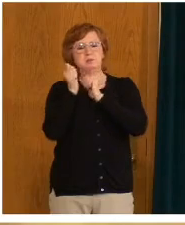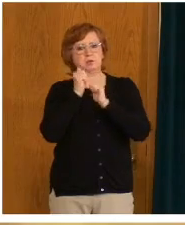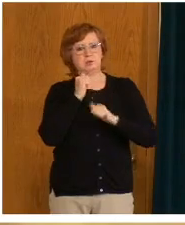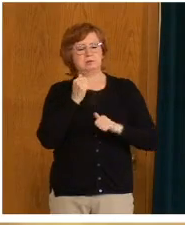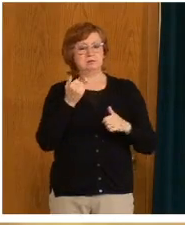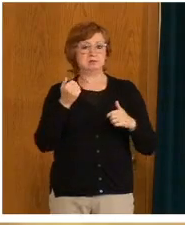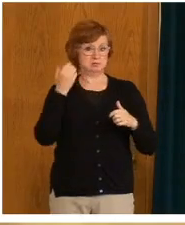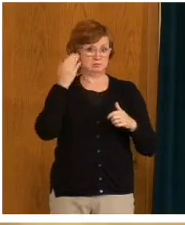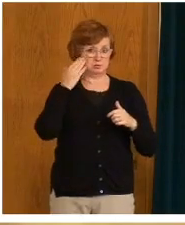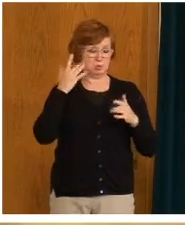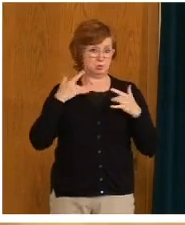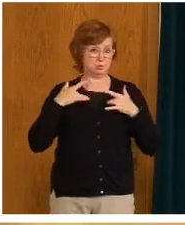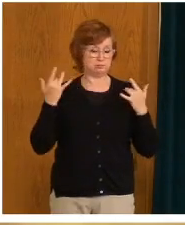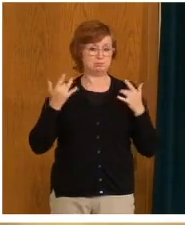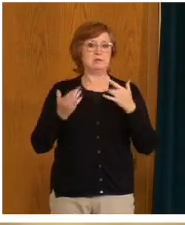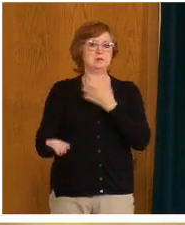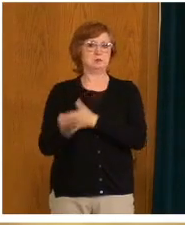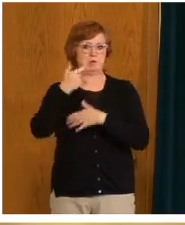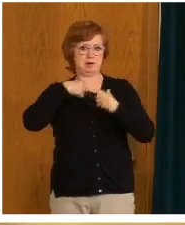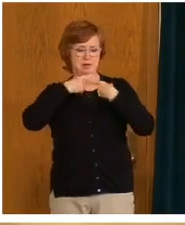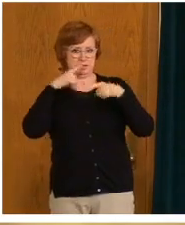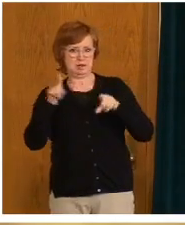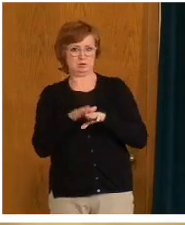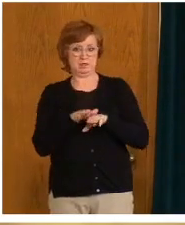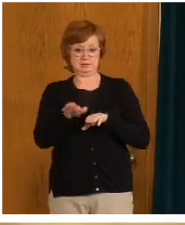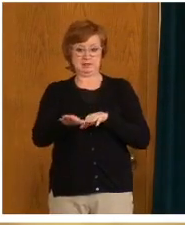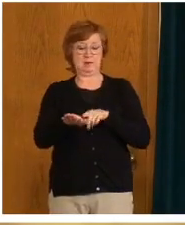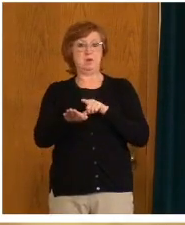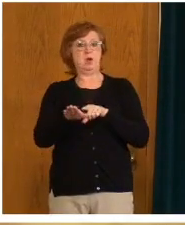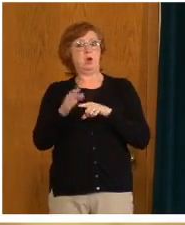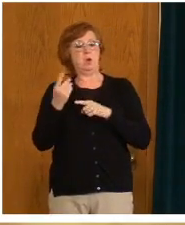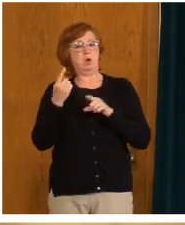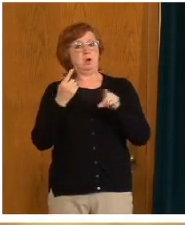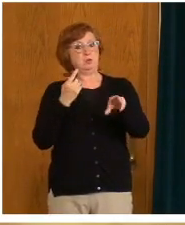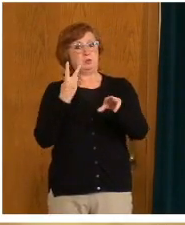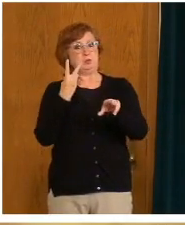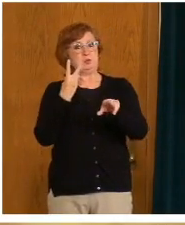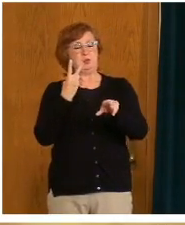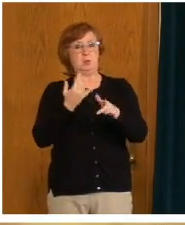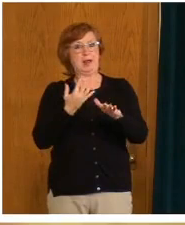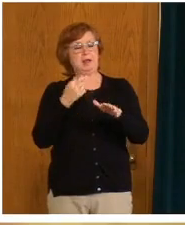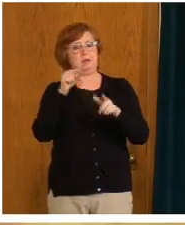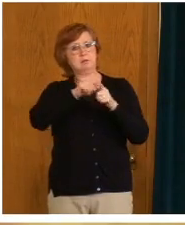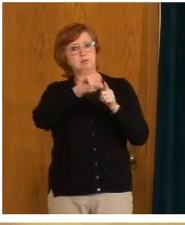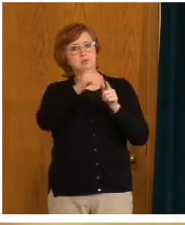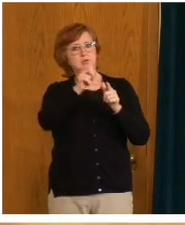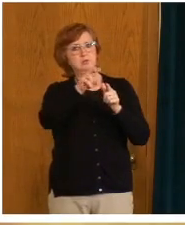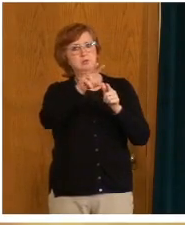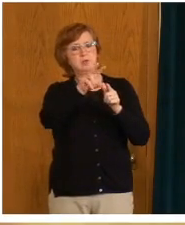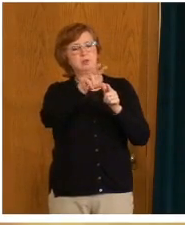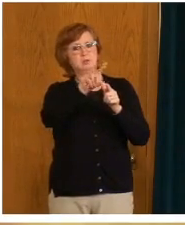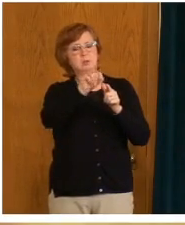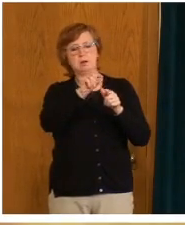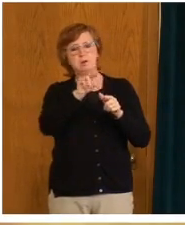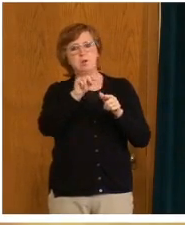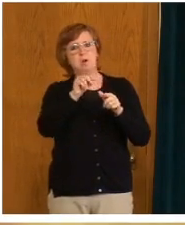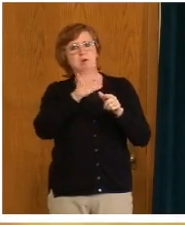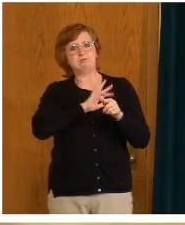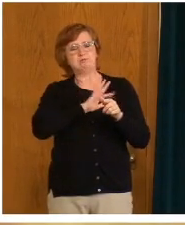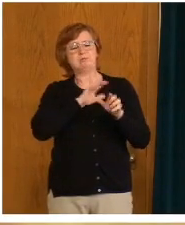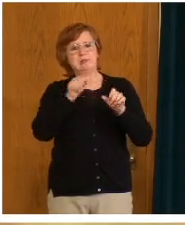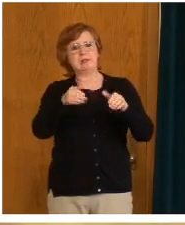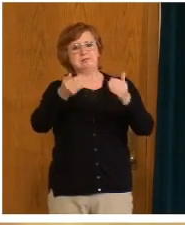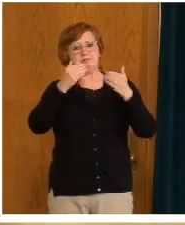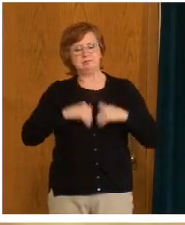will now move from Step 2 into Step 1, which means they can begin this Sunday. We are only able to do